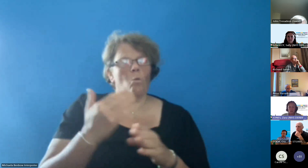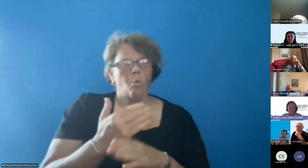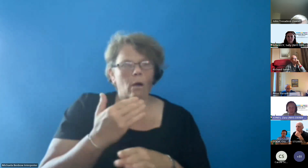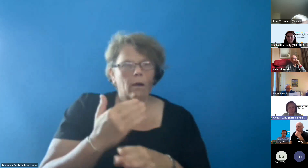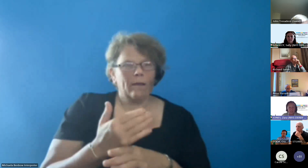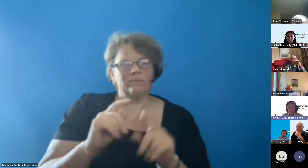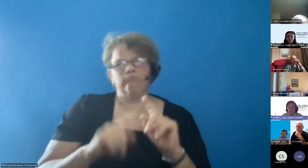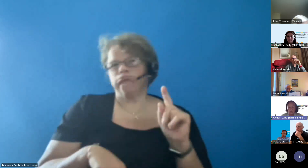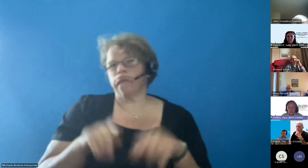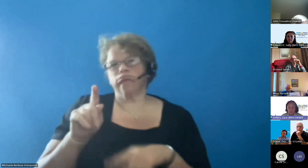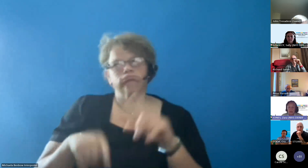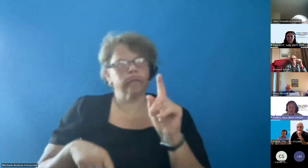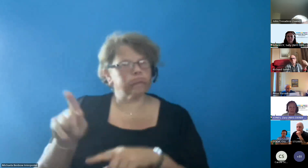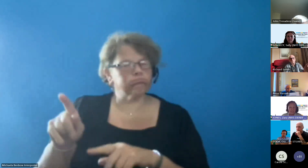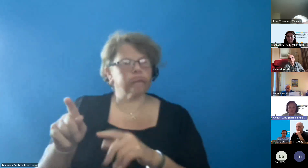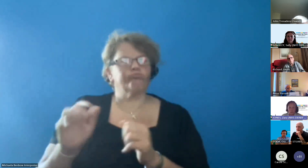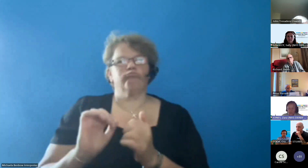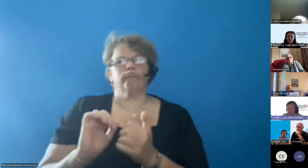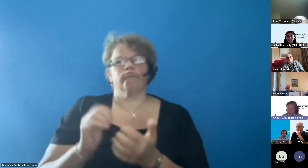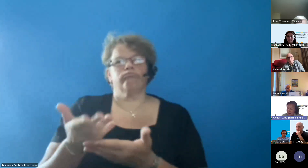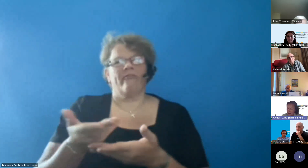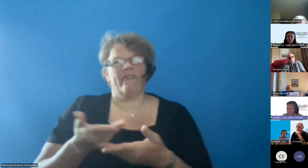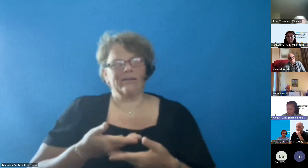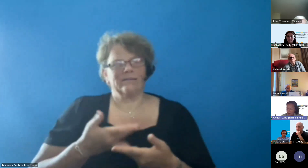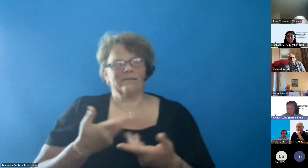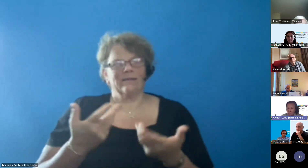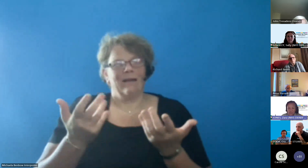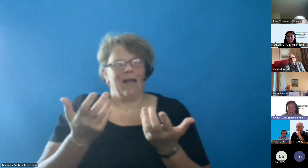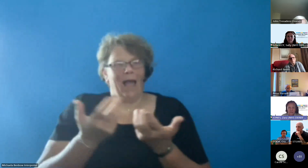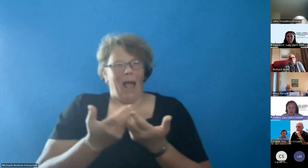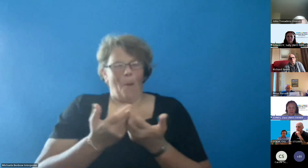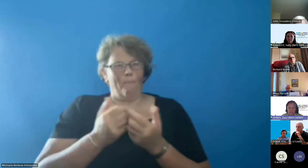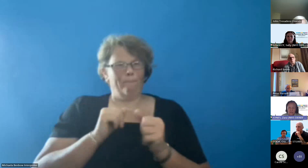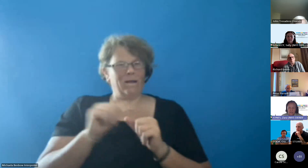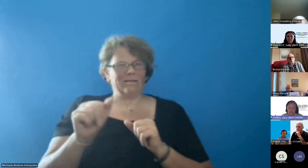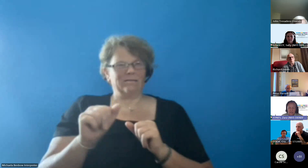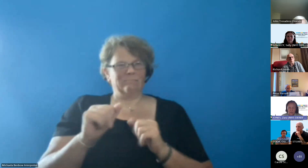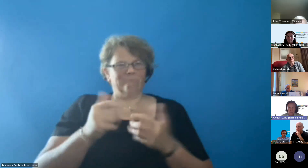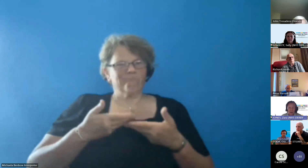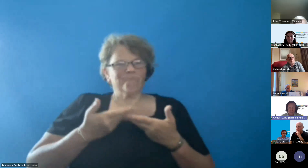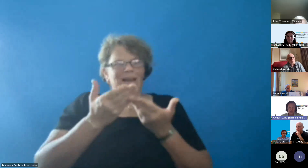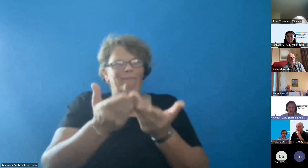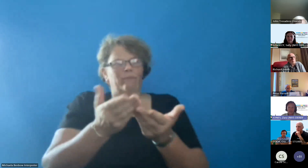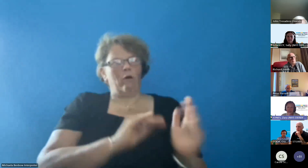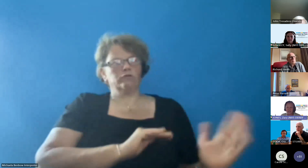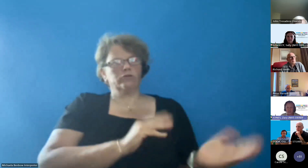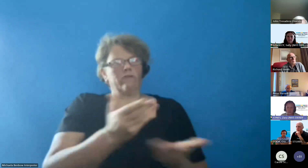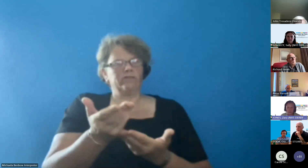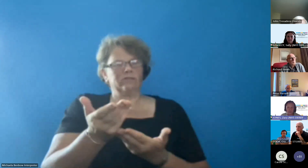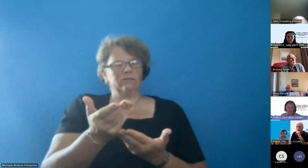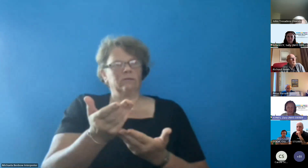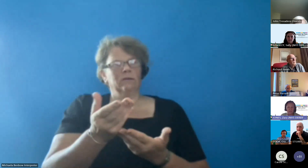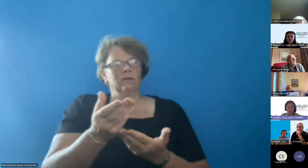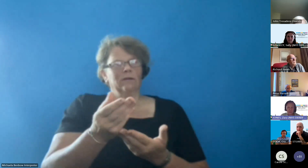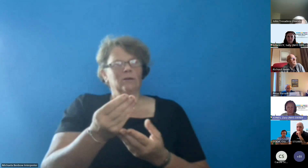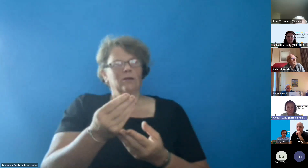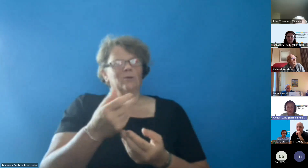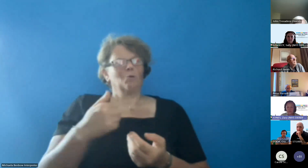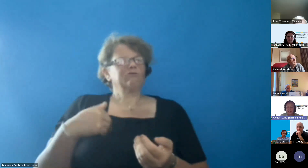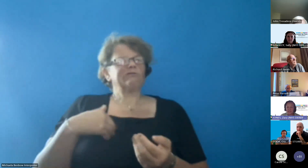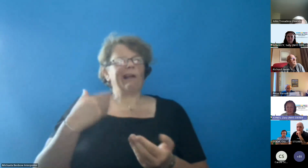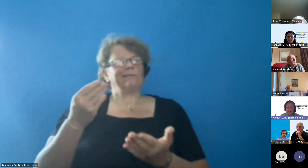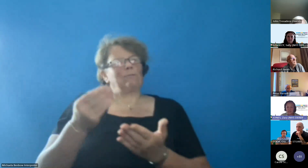with partners and stakeholders about how best do we sort of deliver our services, so it's not as transactional as it